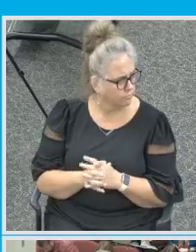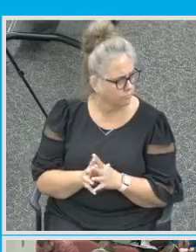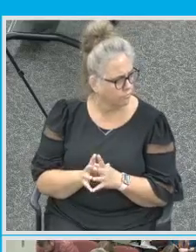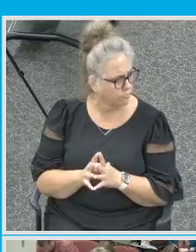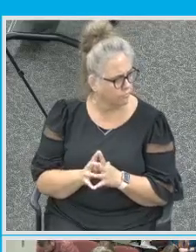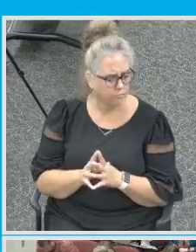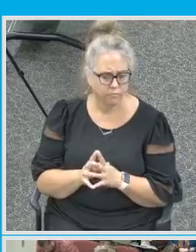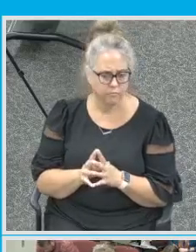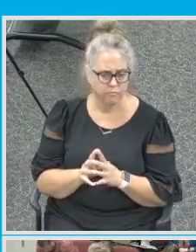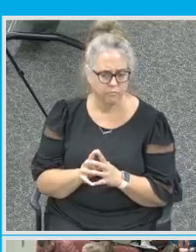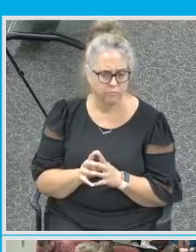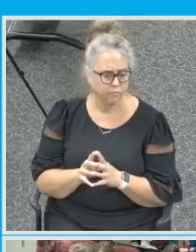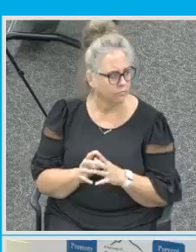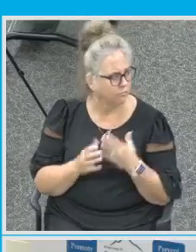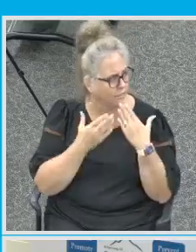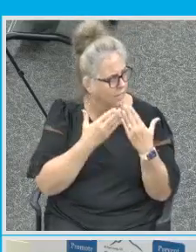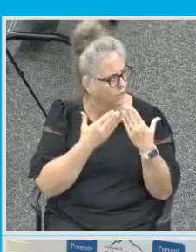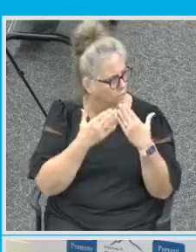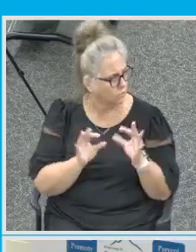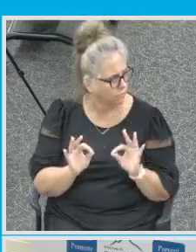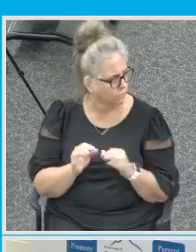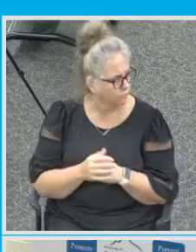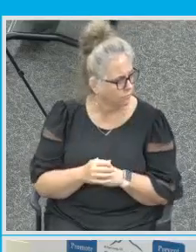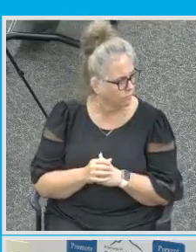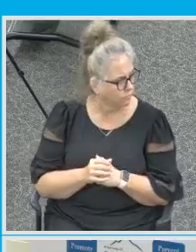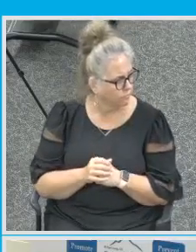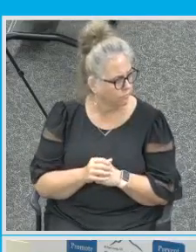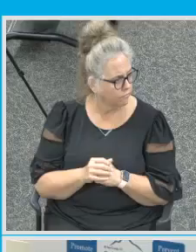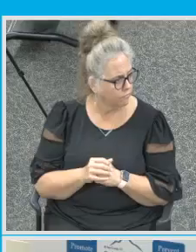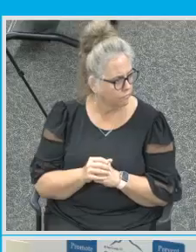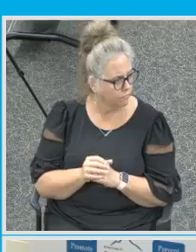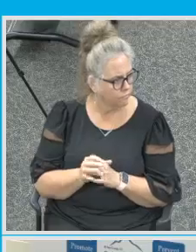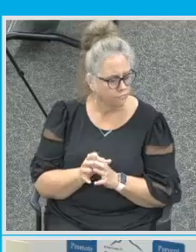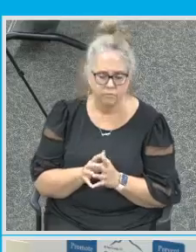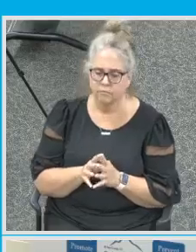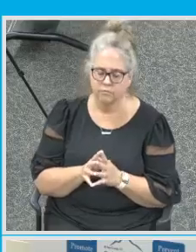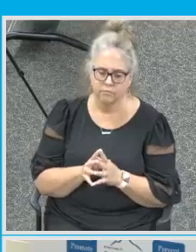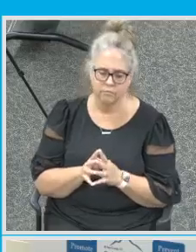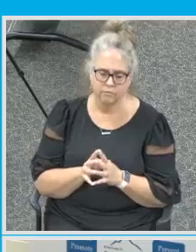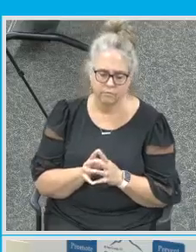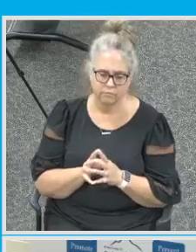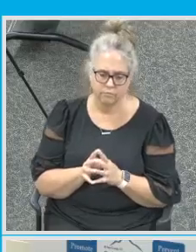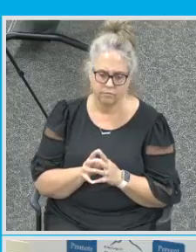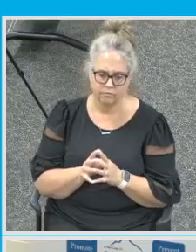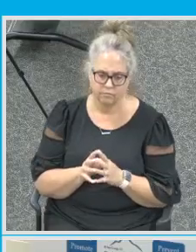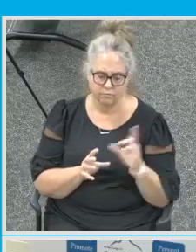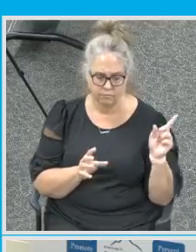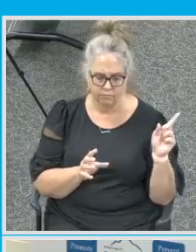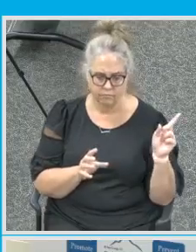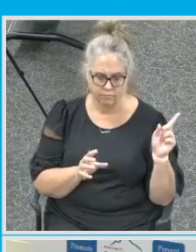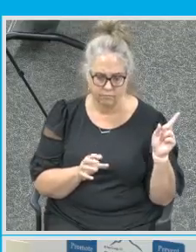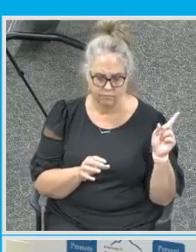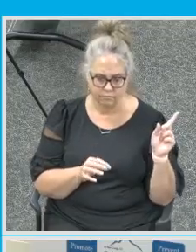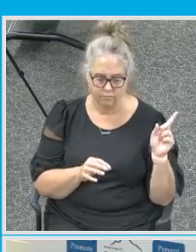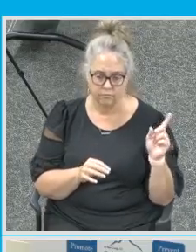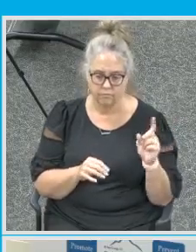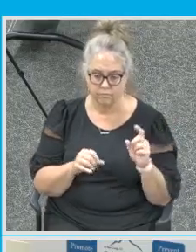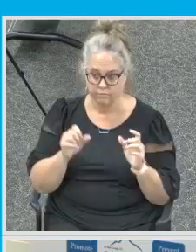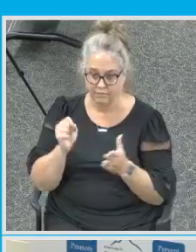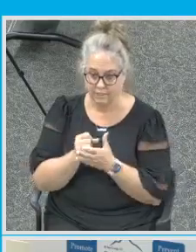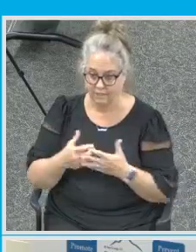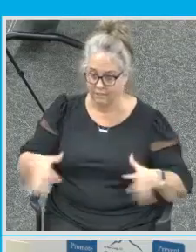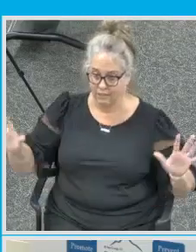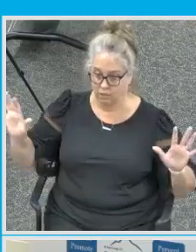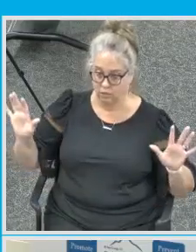Thank you. Dr. Albanese, will you give us an update after the season supposedly ends, so we can kind of